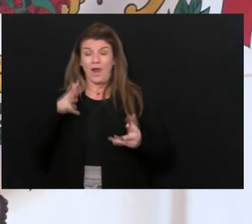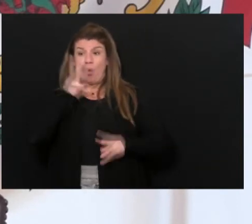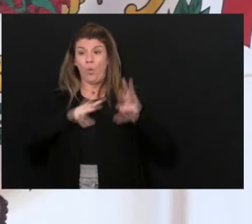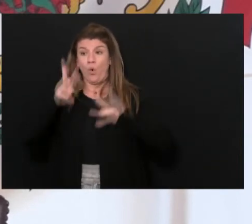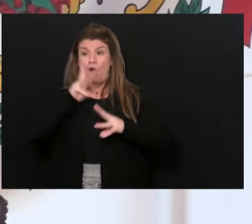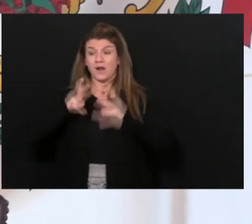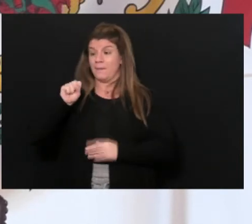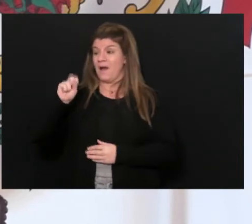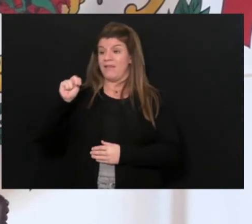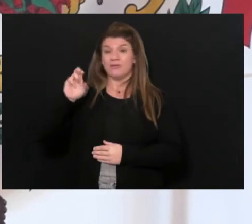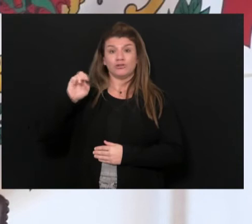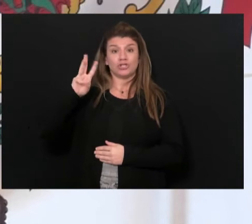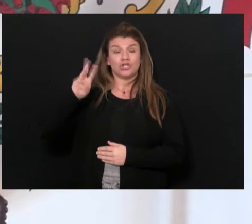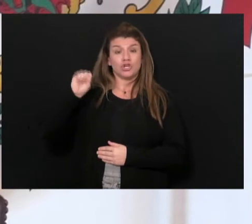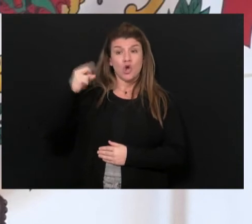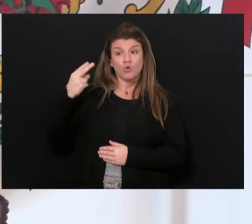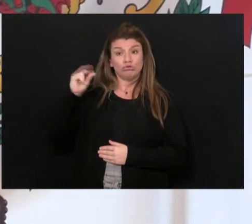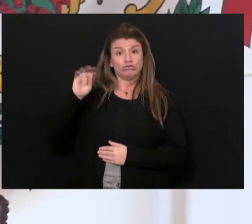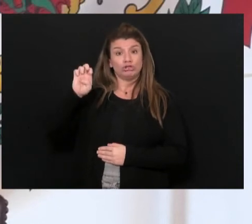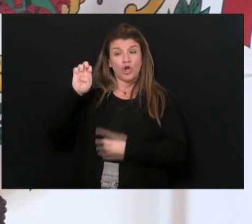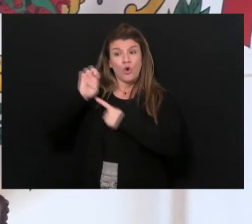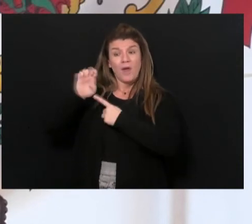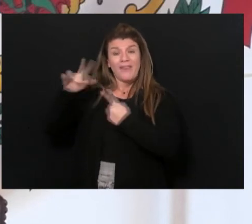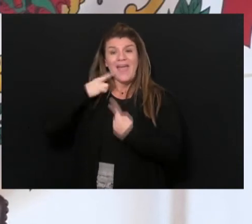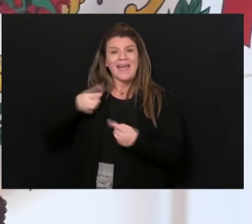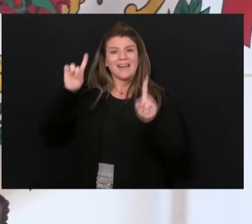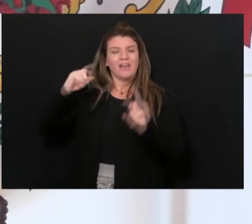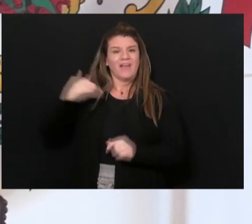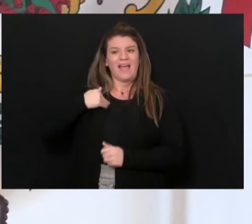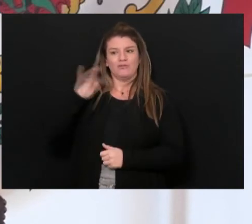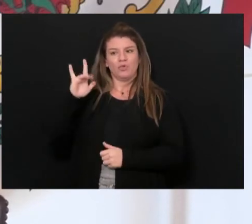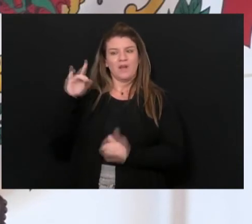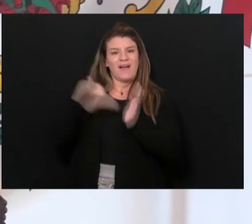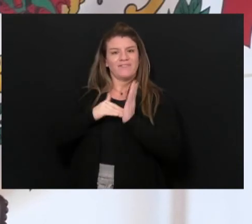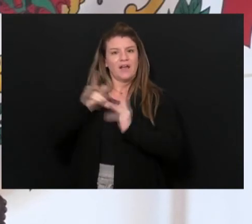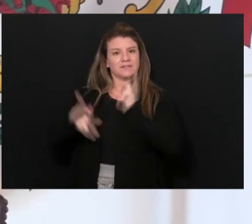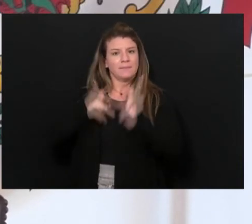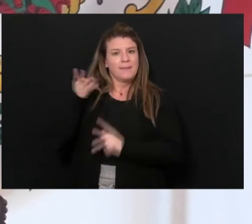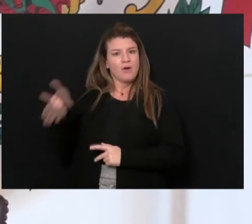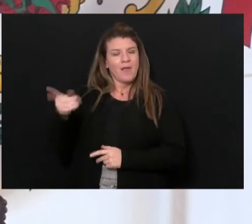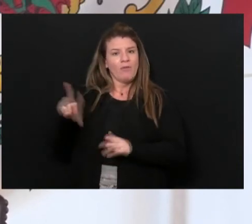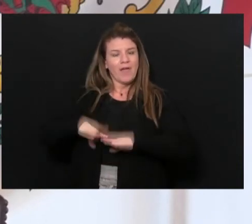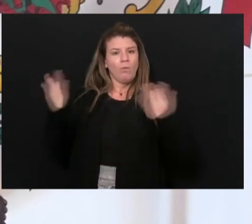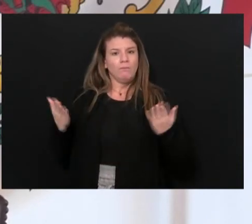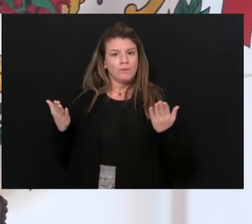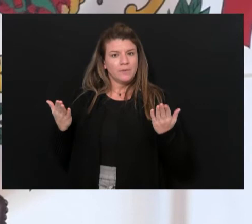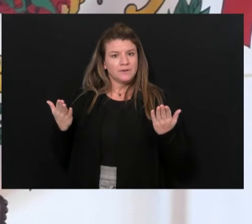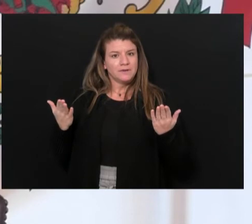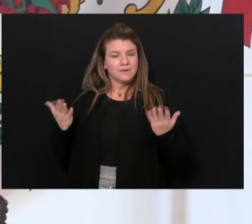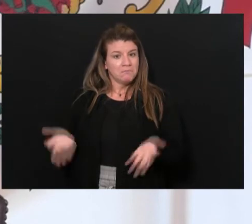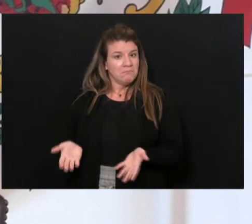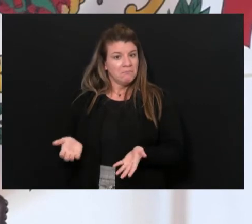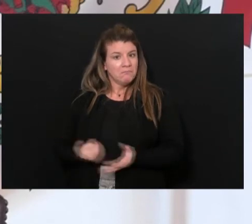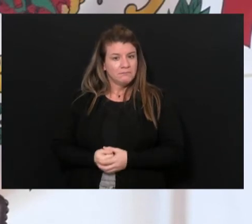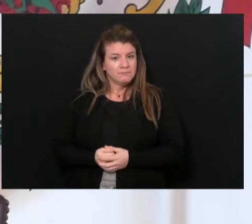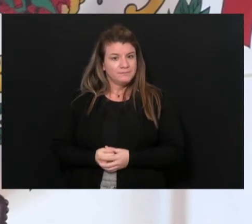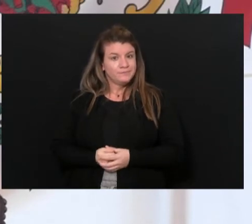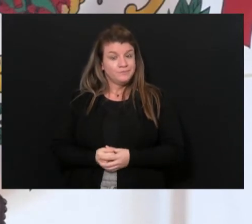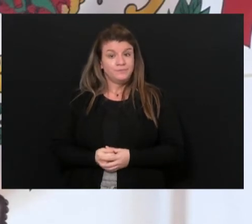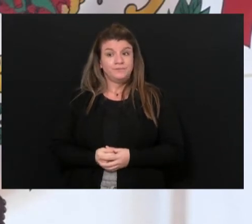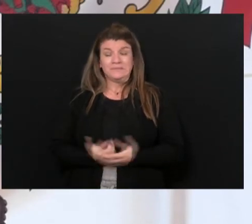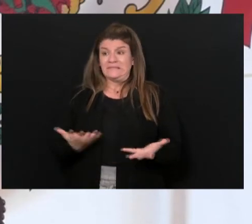was announcing that they're going to have 25,000 people there when they opened up and everything. And what should